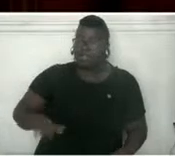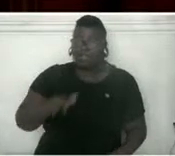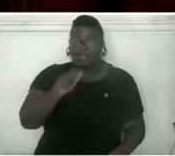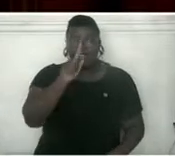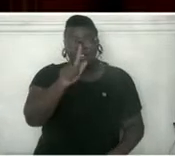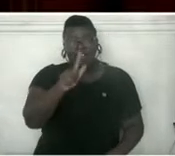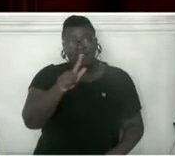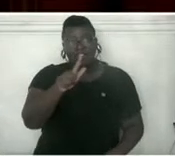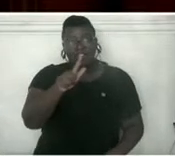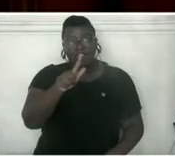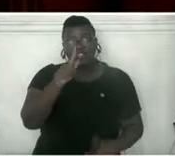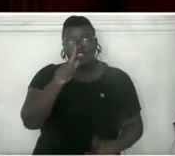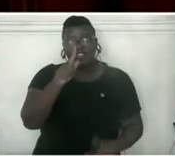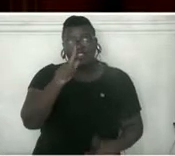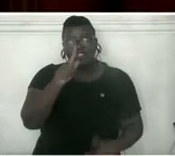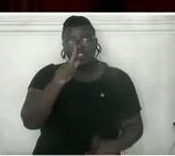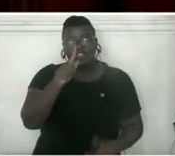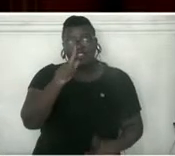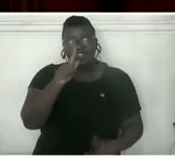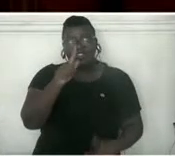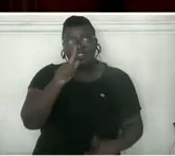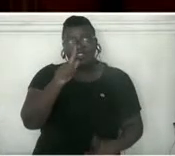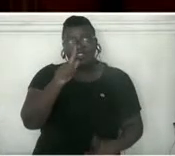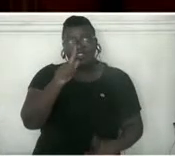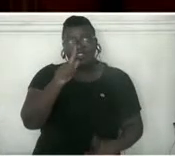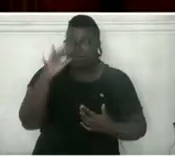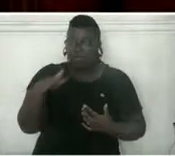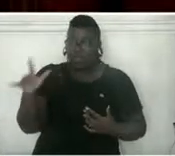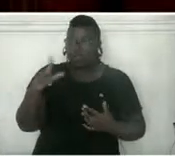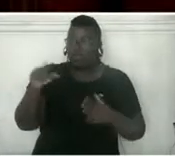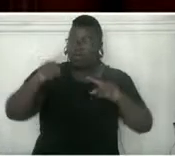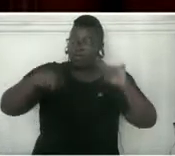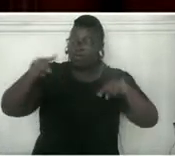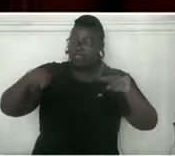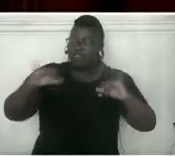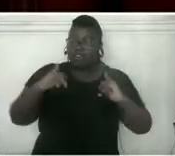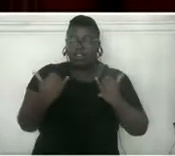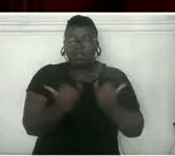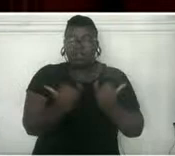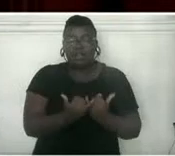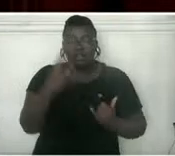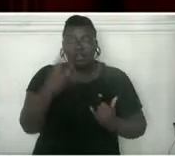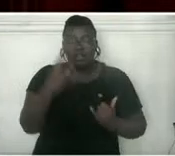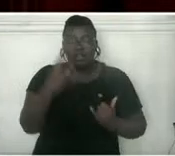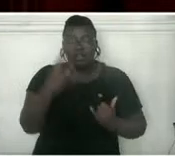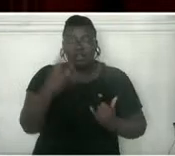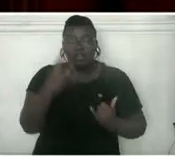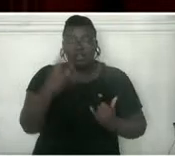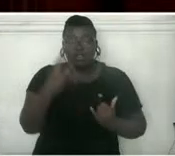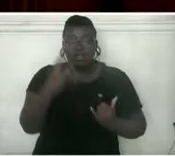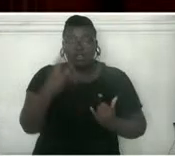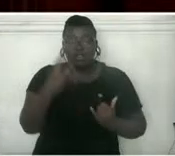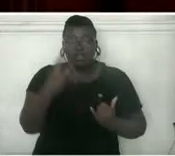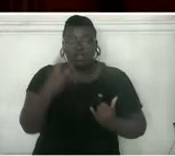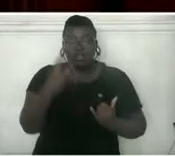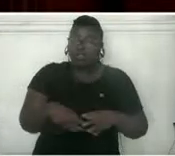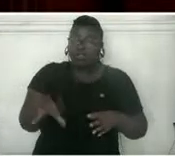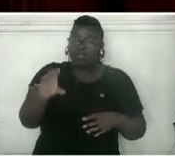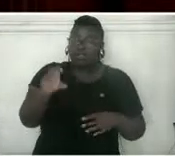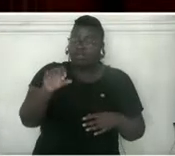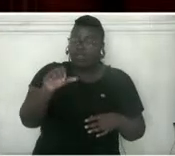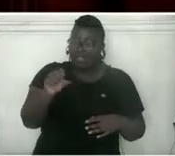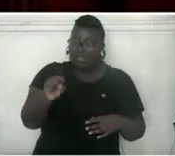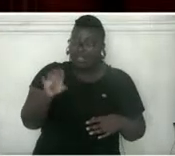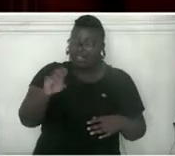780 million from various companies interested to locate within the SEZ.